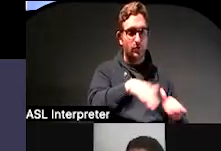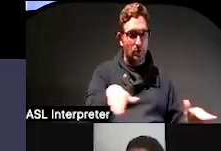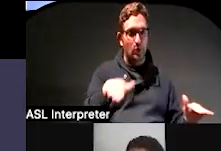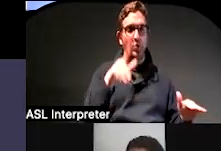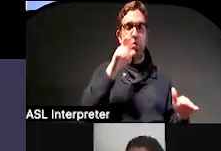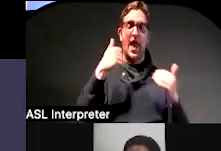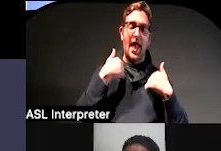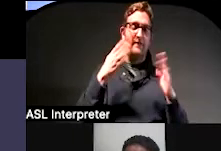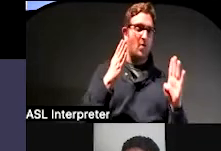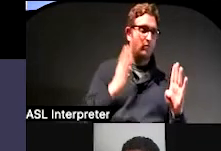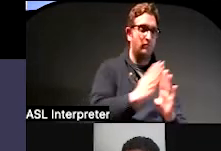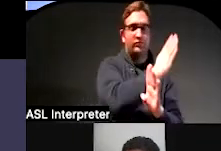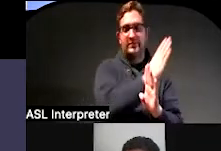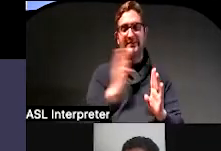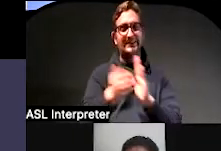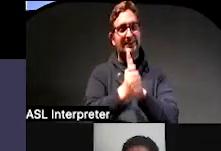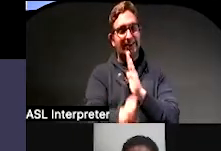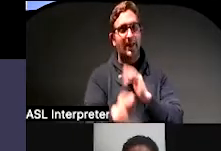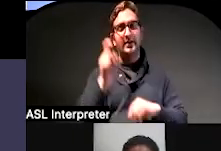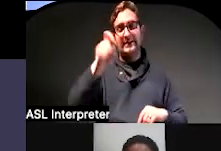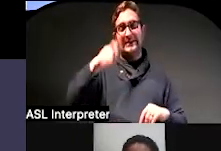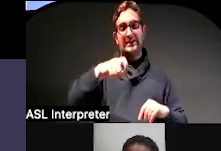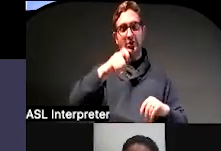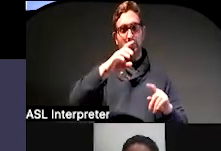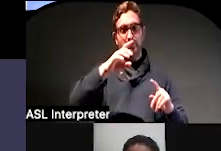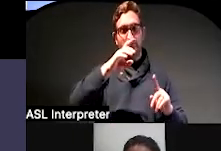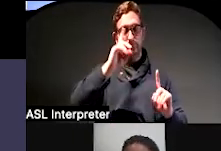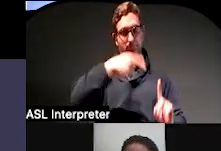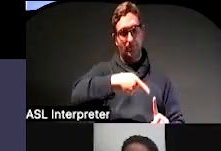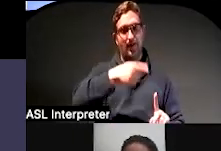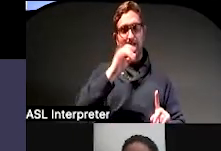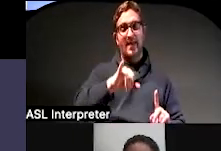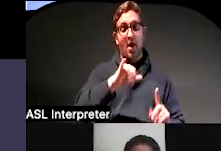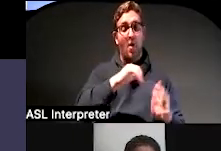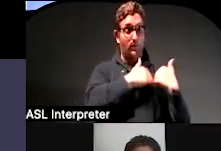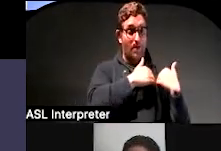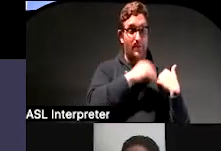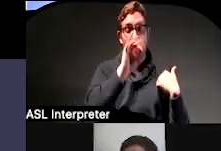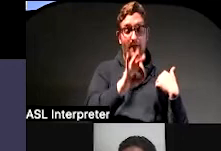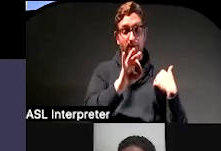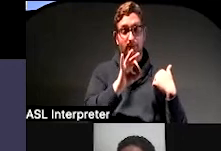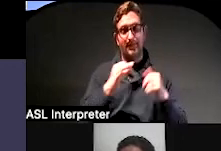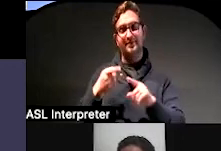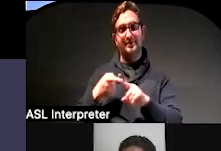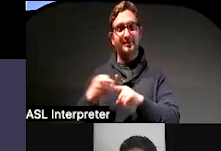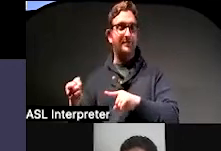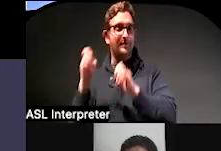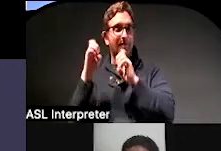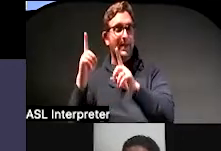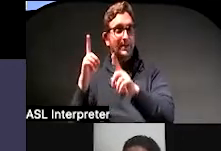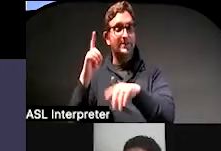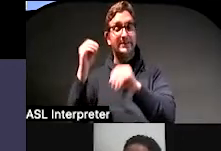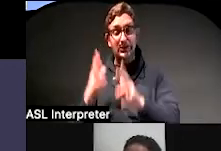their classrooms that need to be addressed. And not only is it the responsibility of the special ed teacher